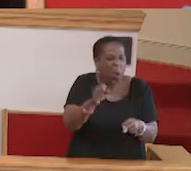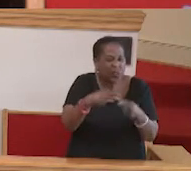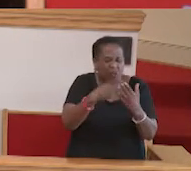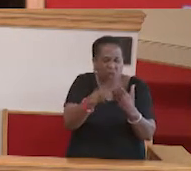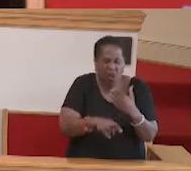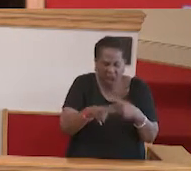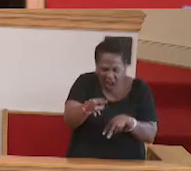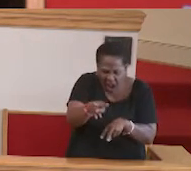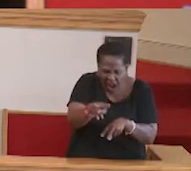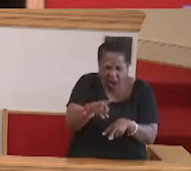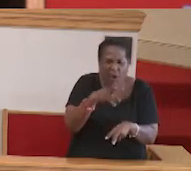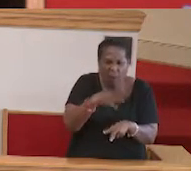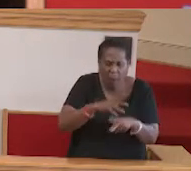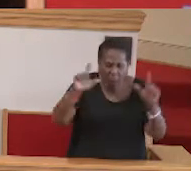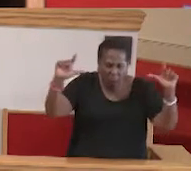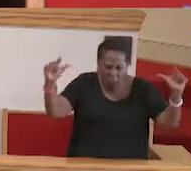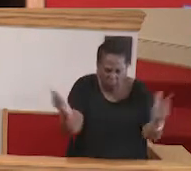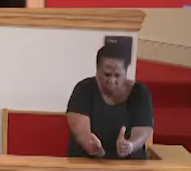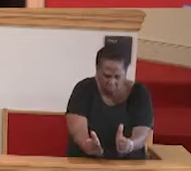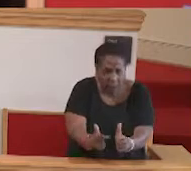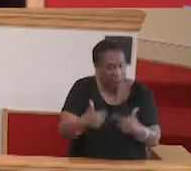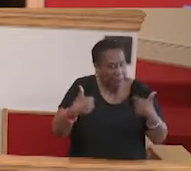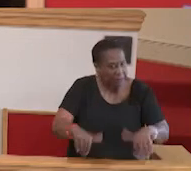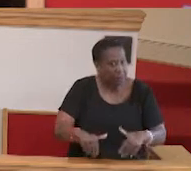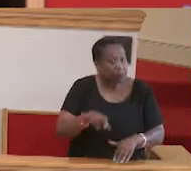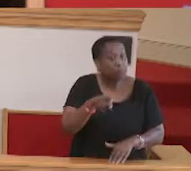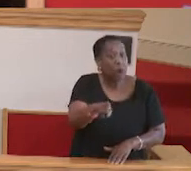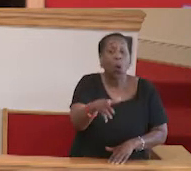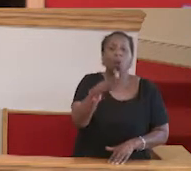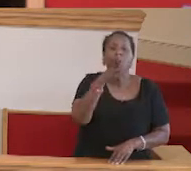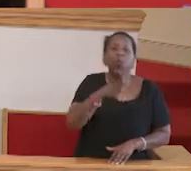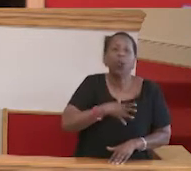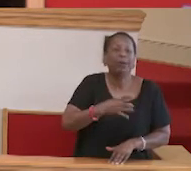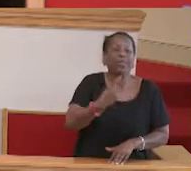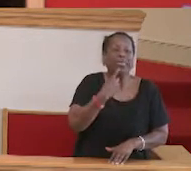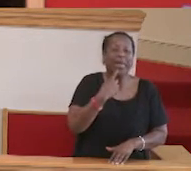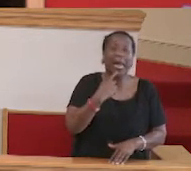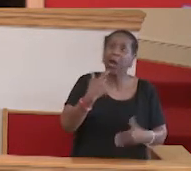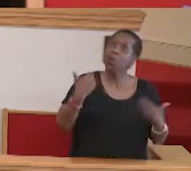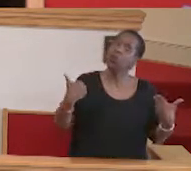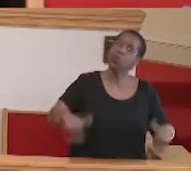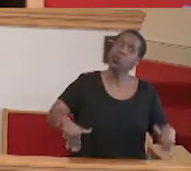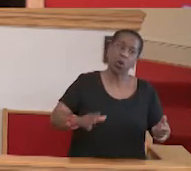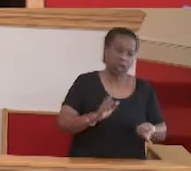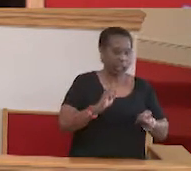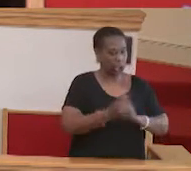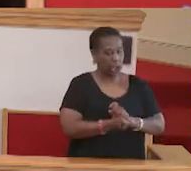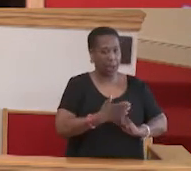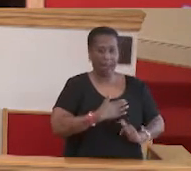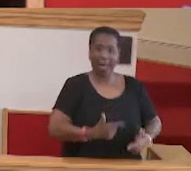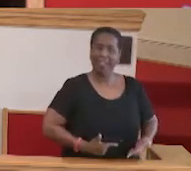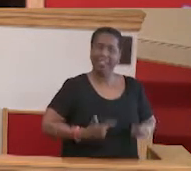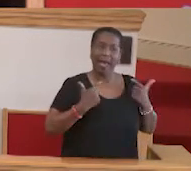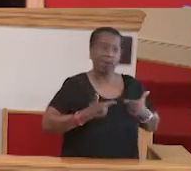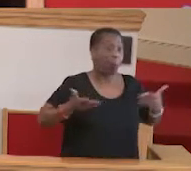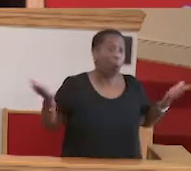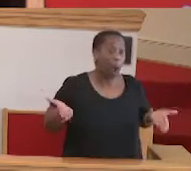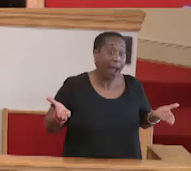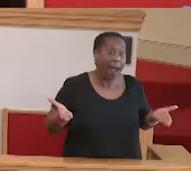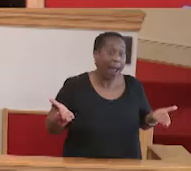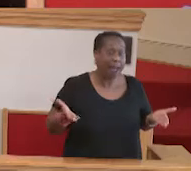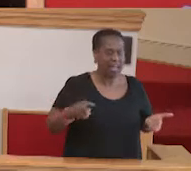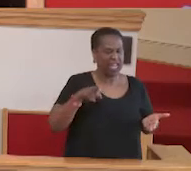programs. And she said the thing that changed her life was that she saw